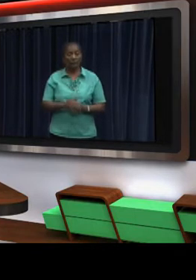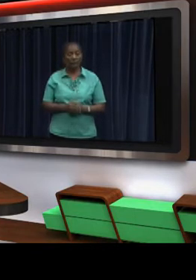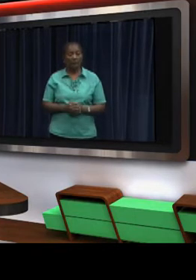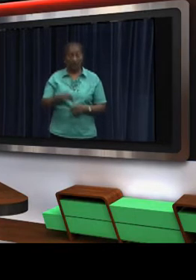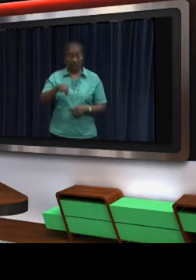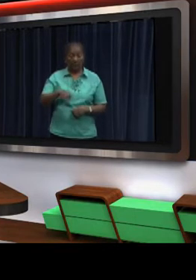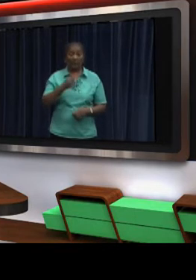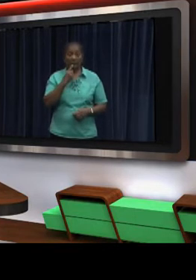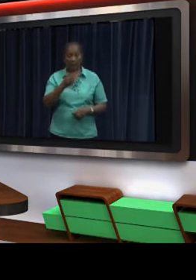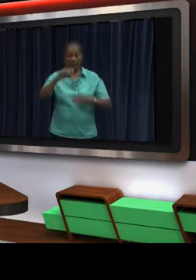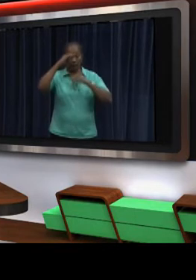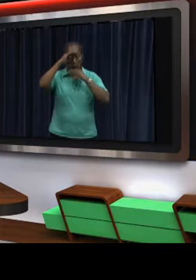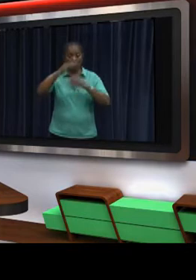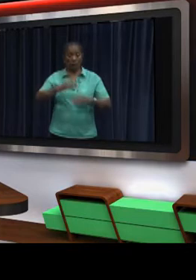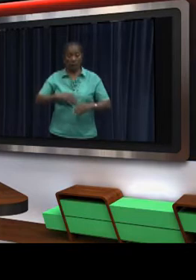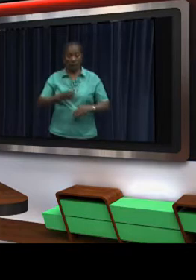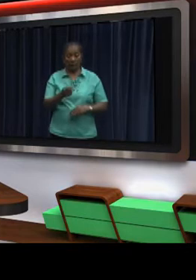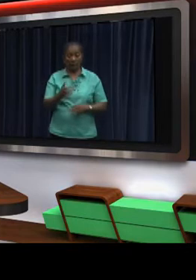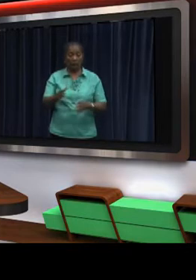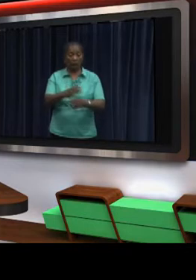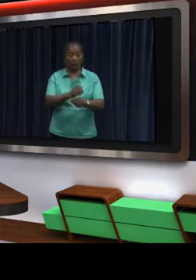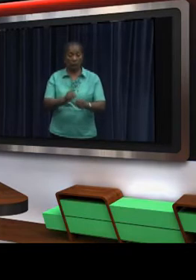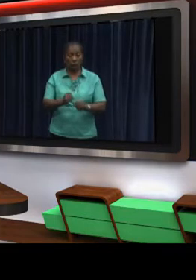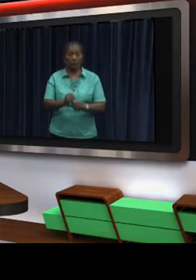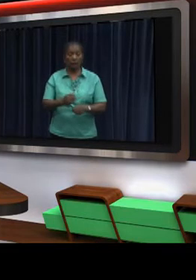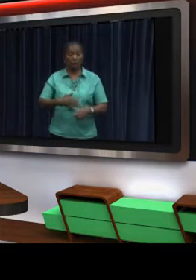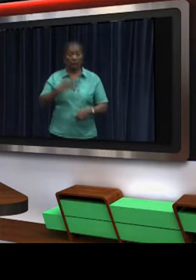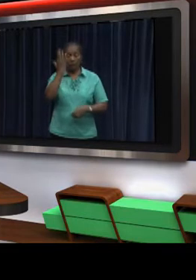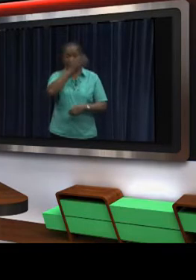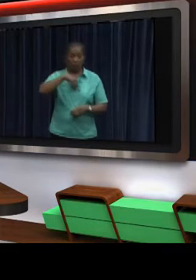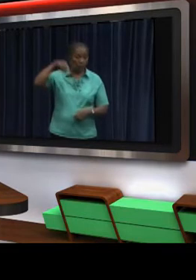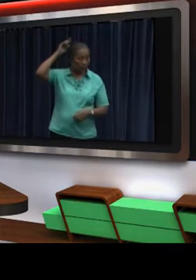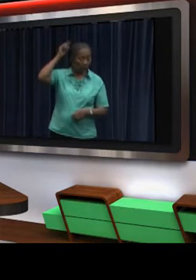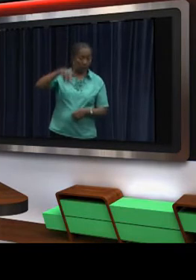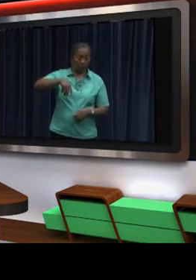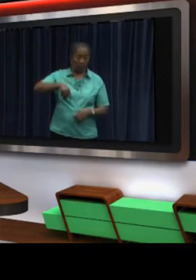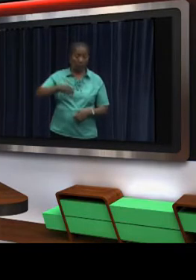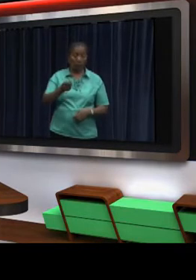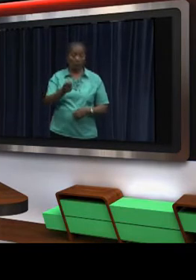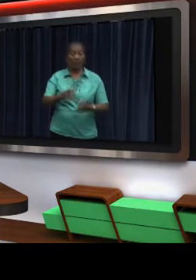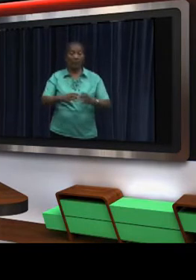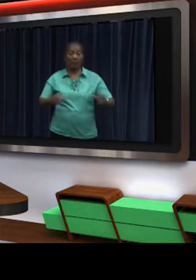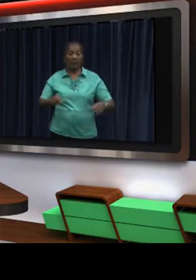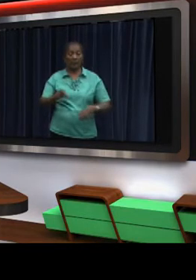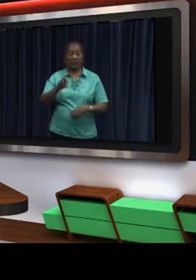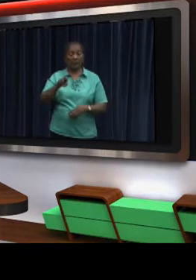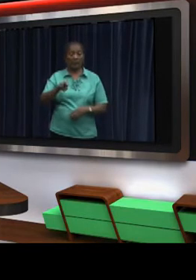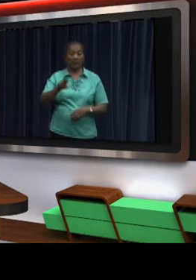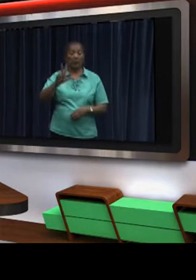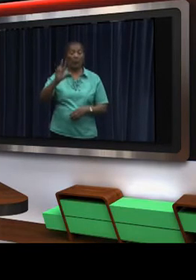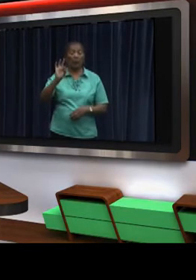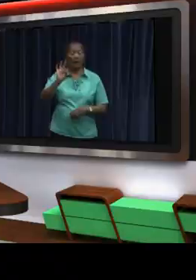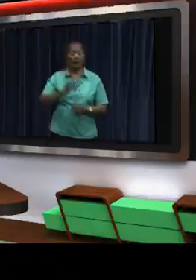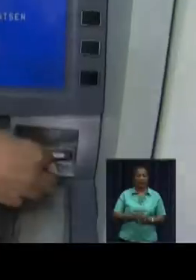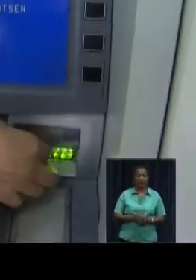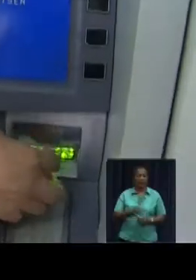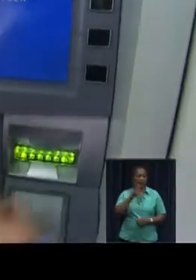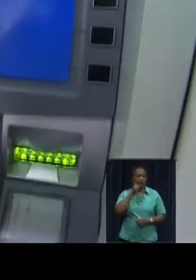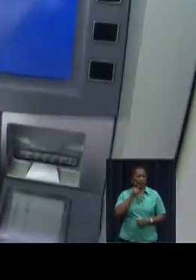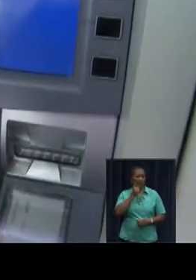credit card. So said the head of the customer service at the Surinamese Prosper Bank, Riza